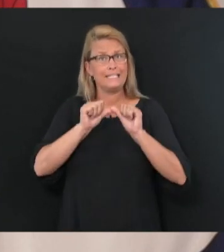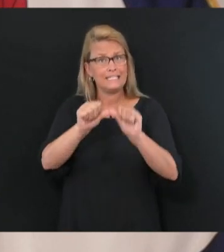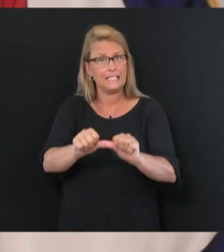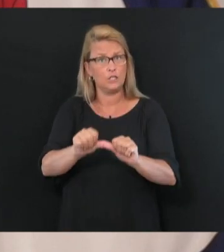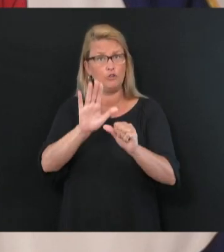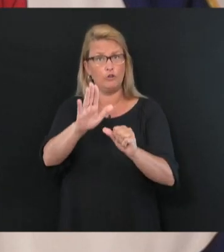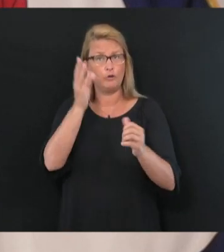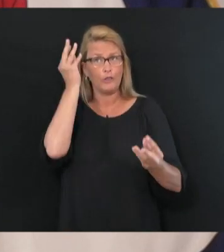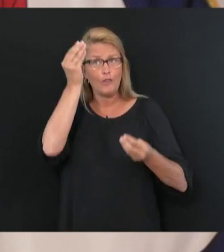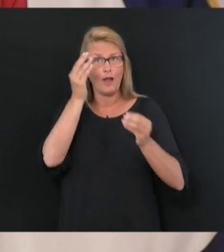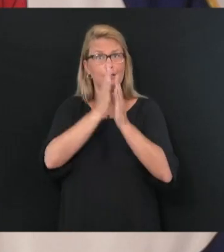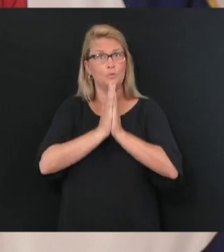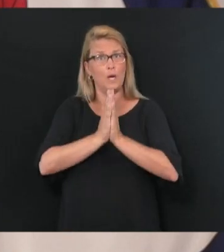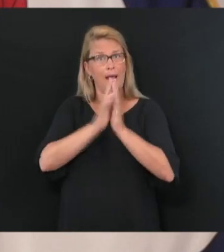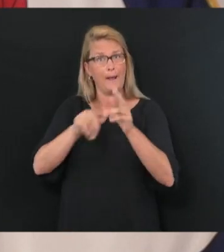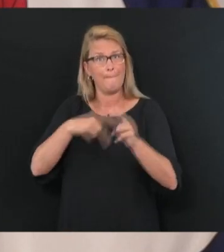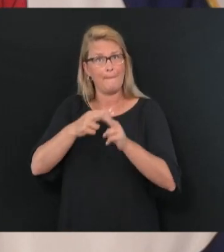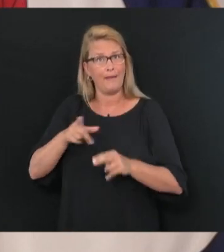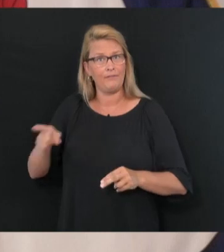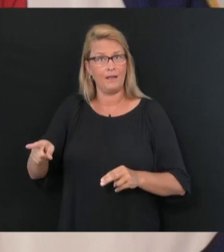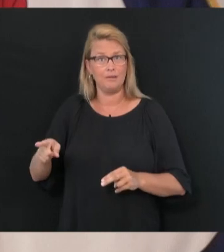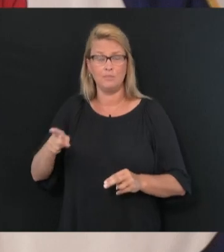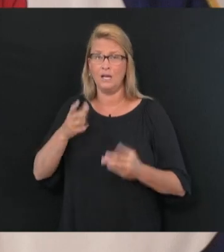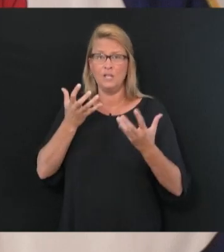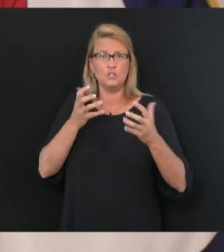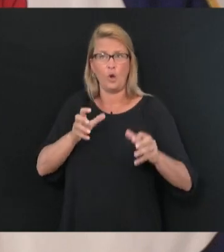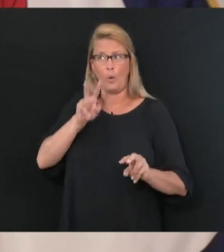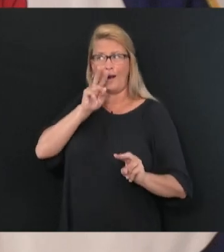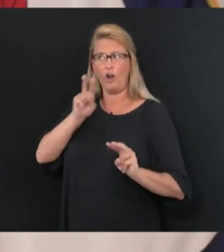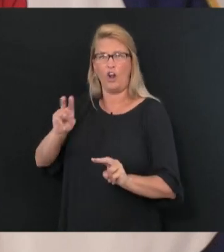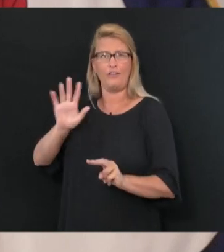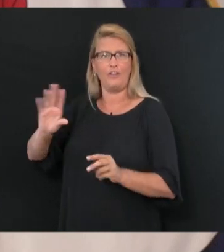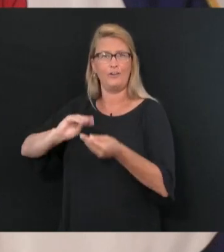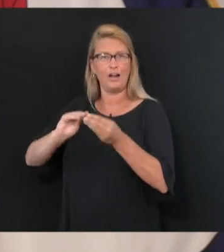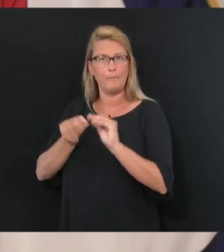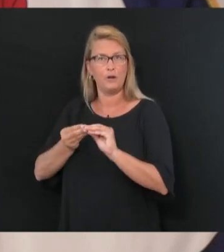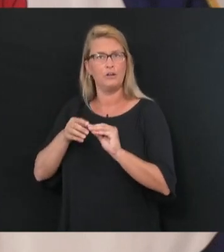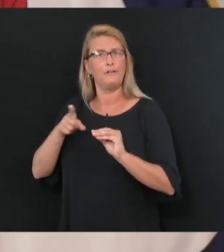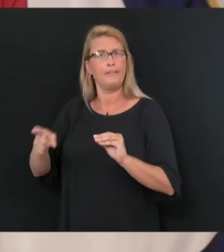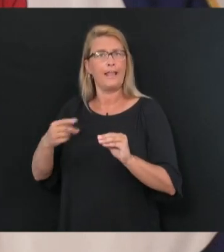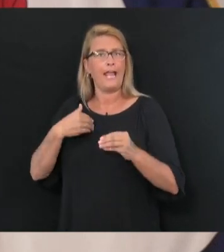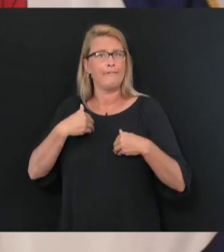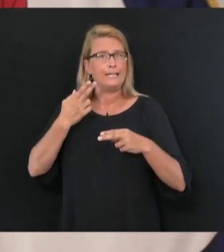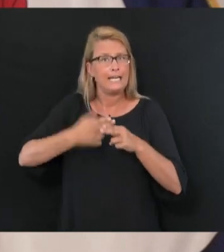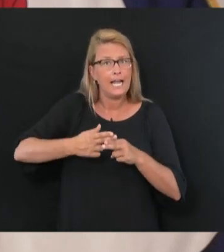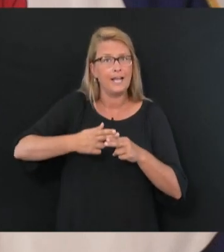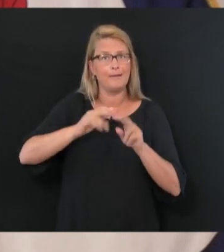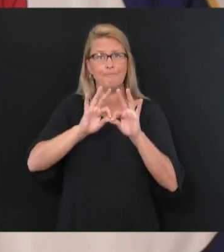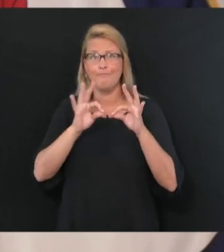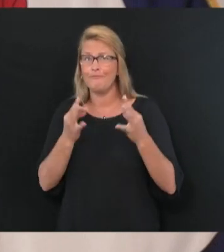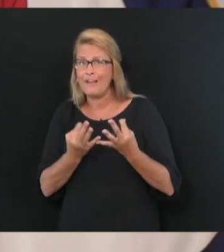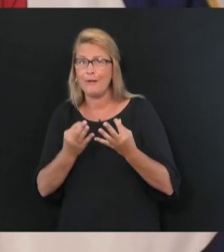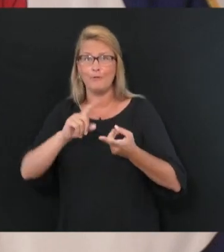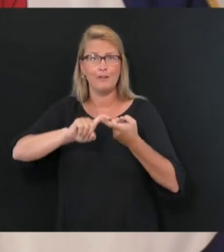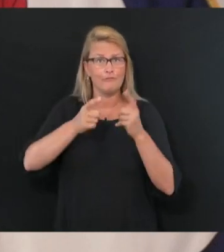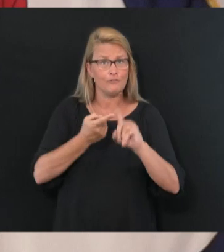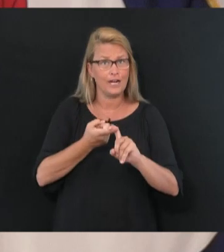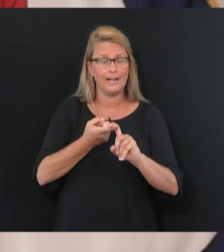prayers. They're not a statistic, they're a family, they're a name, they have loved ones all around